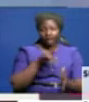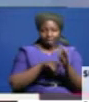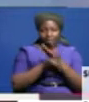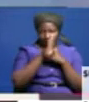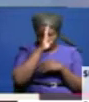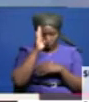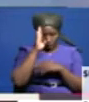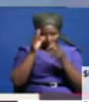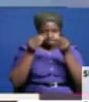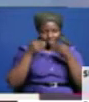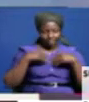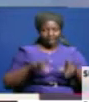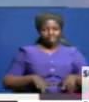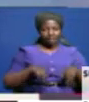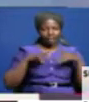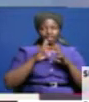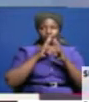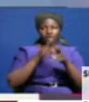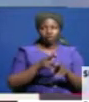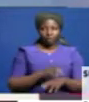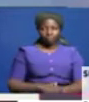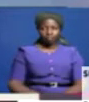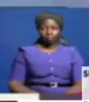report. Good afternoon, Wycliffe.